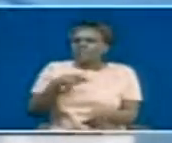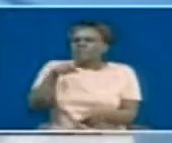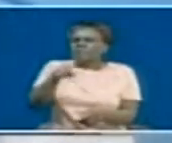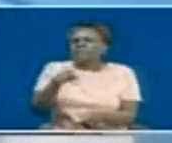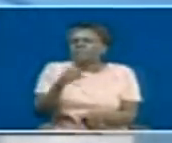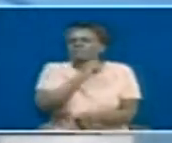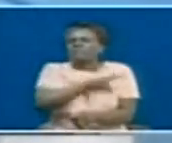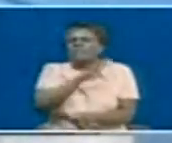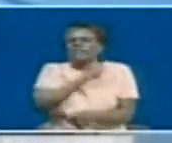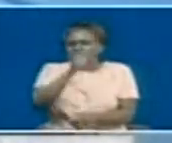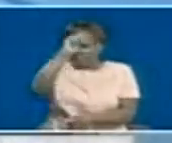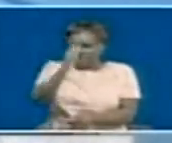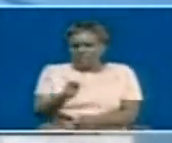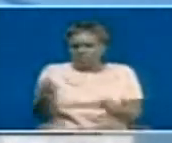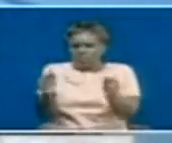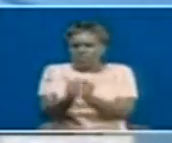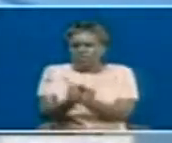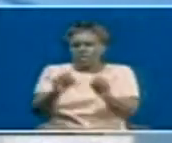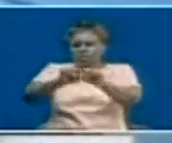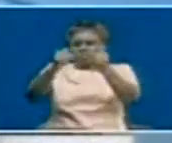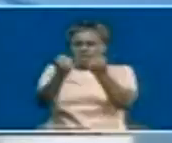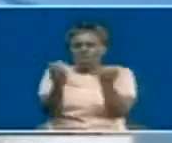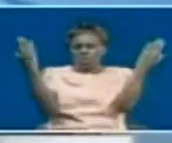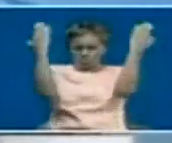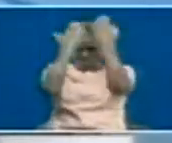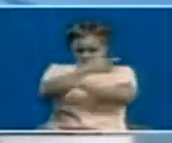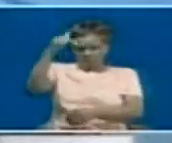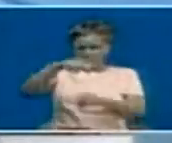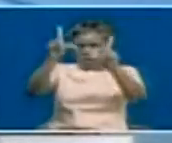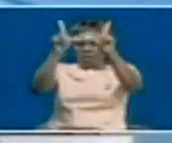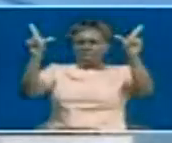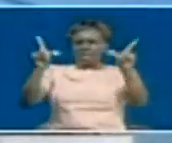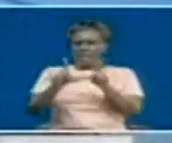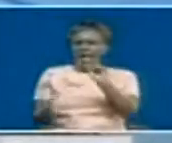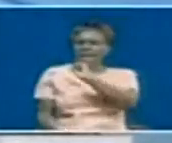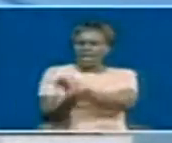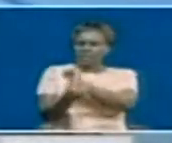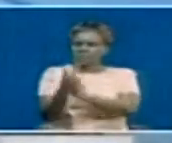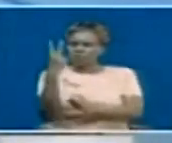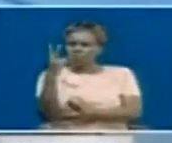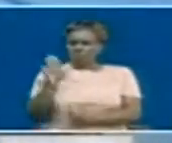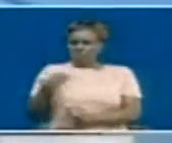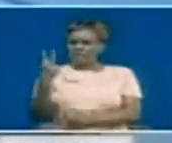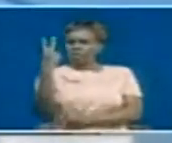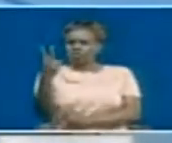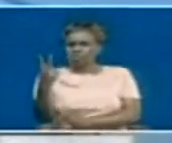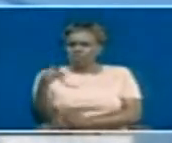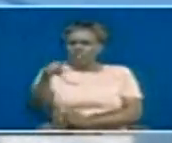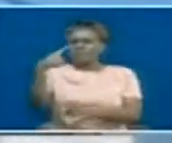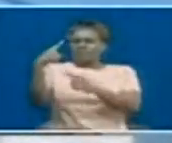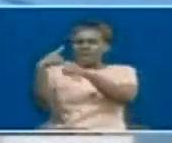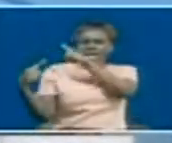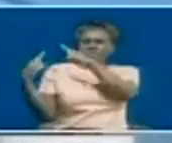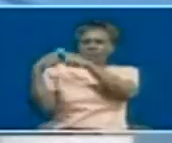of the fear of being judged by society. Tonight, Linda Ogutu tells the story of two women who went through